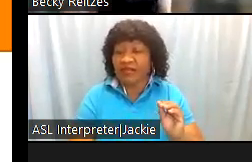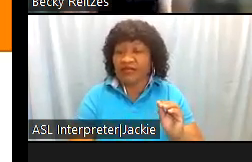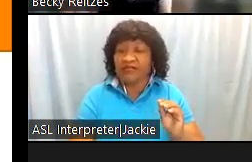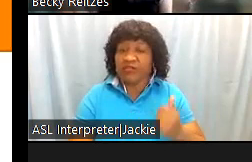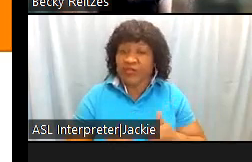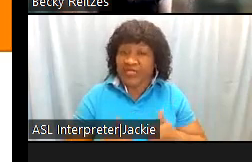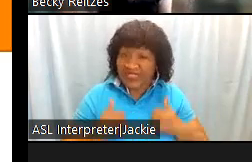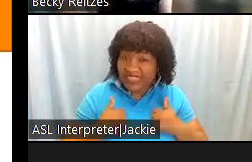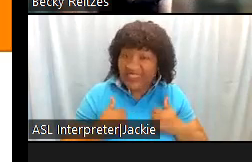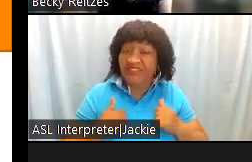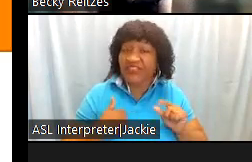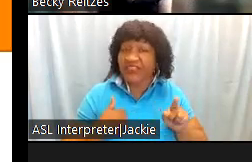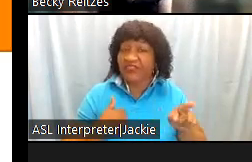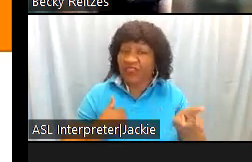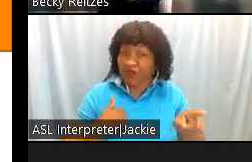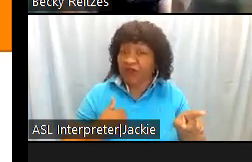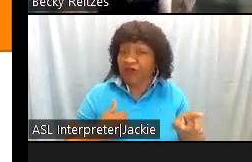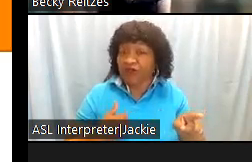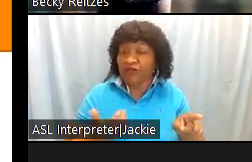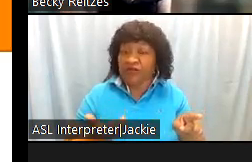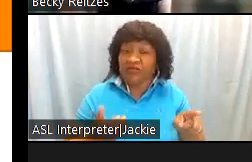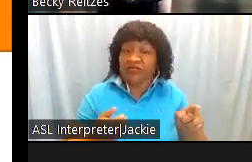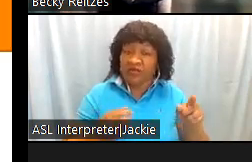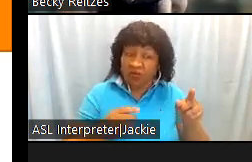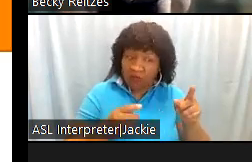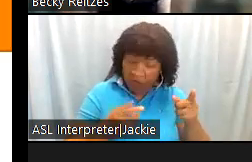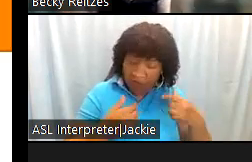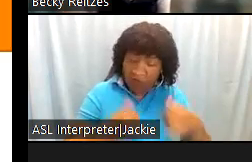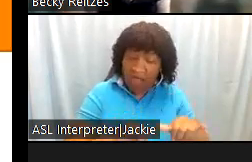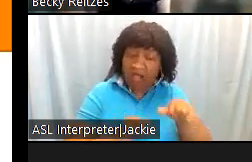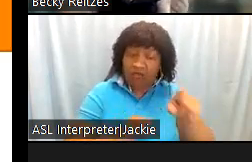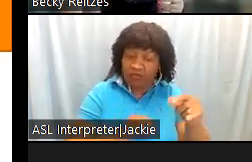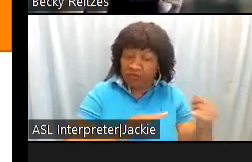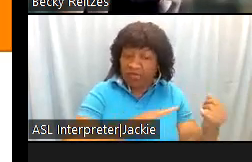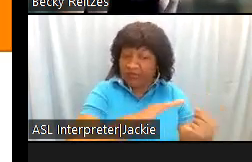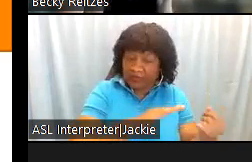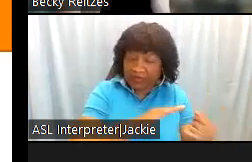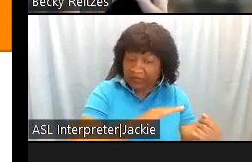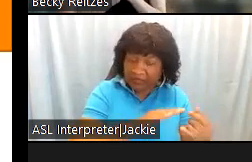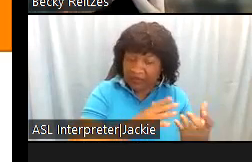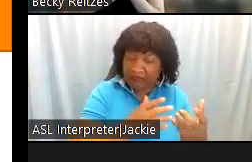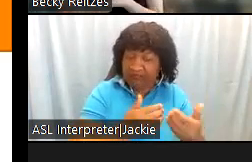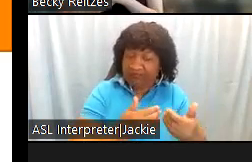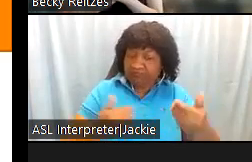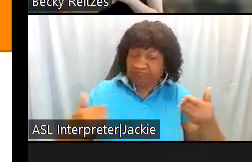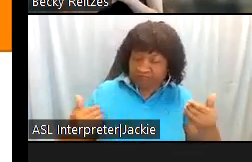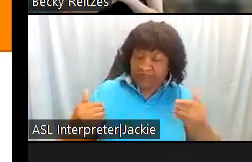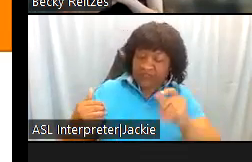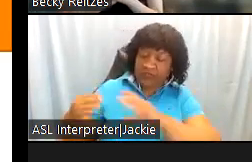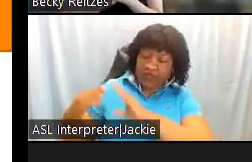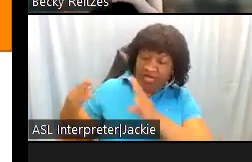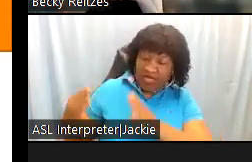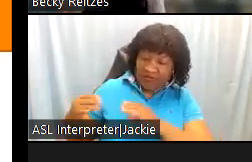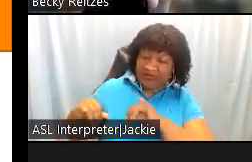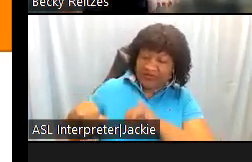live somewhere while they're quarantining or while they're isolating, so that their household can stay